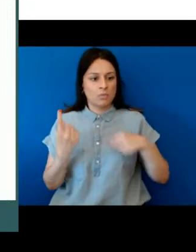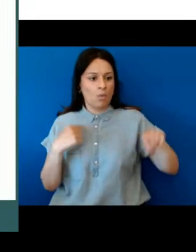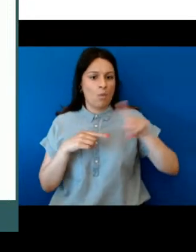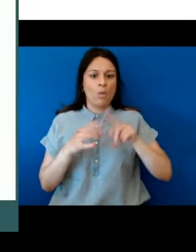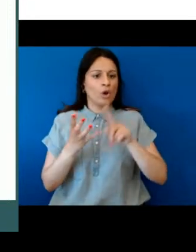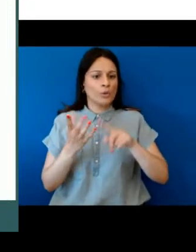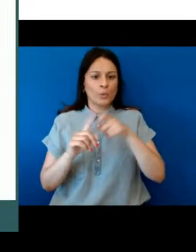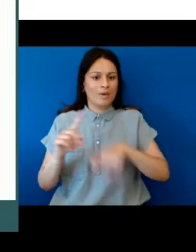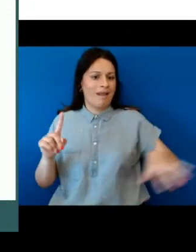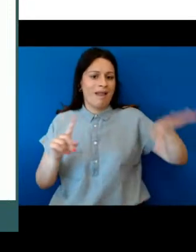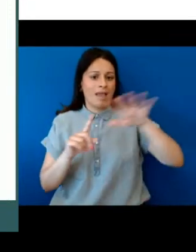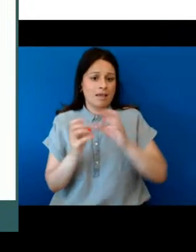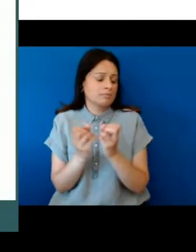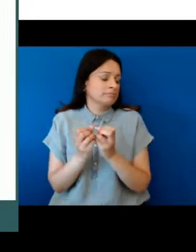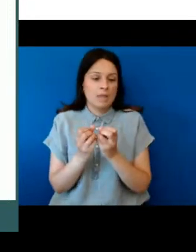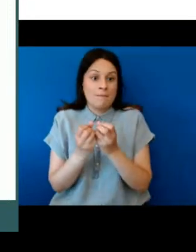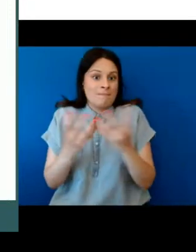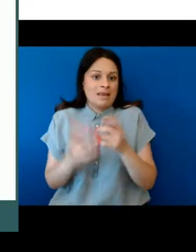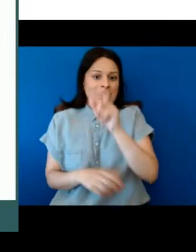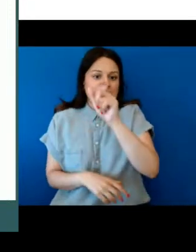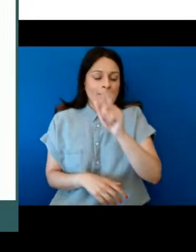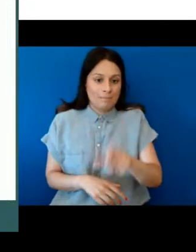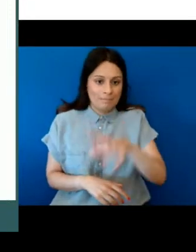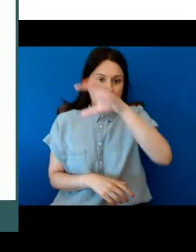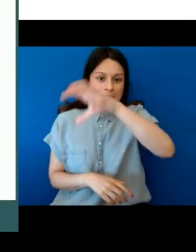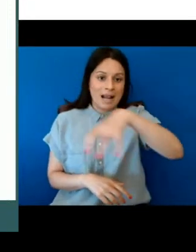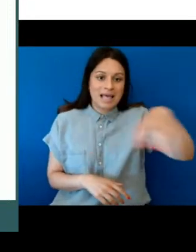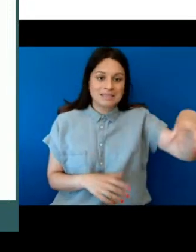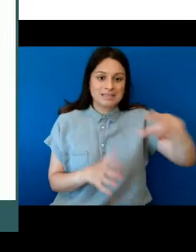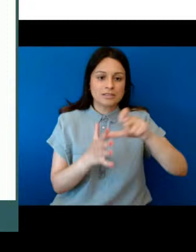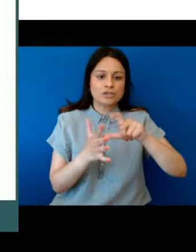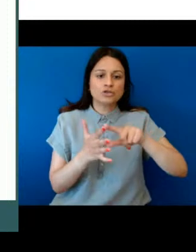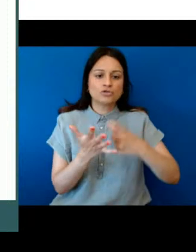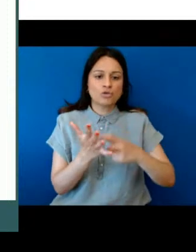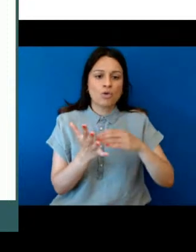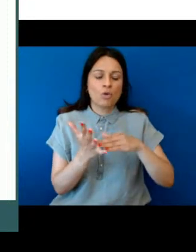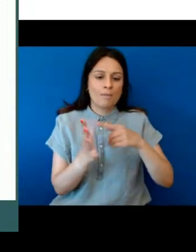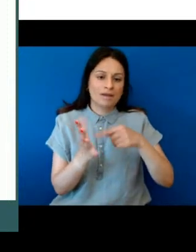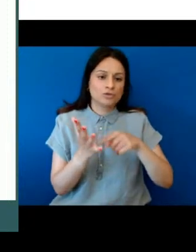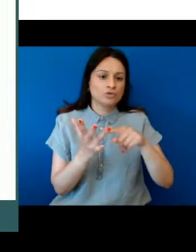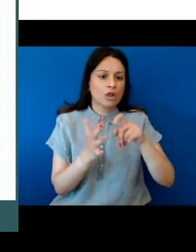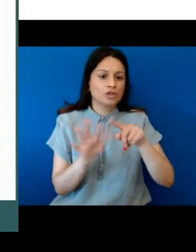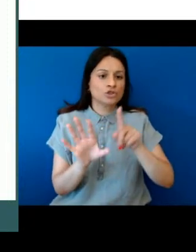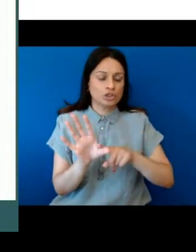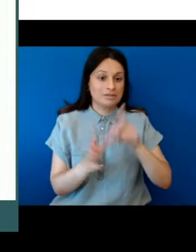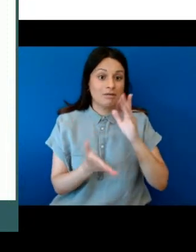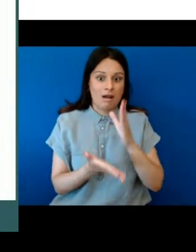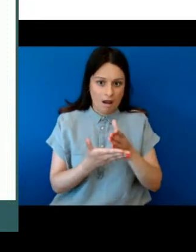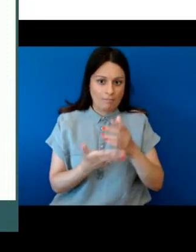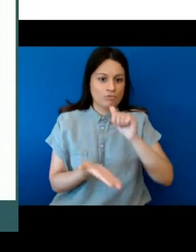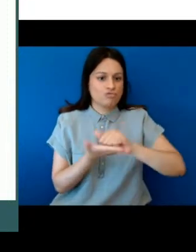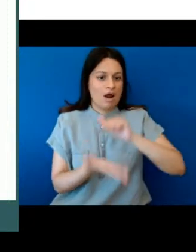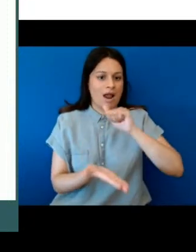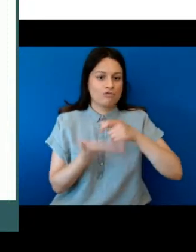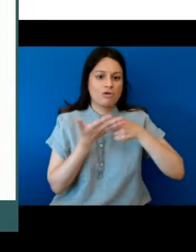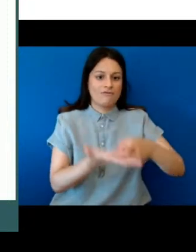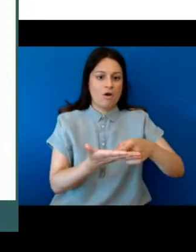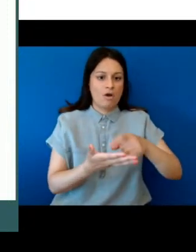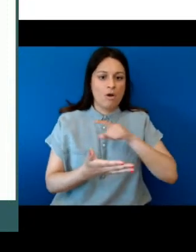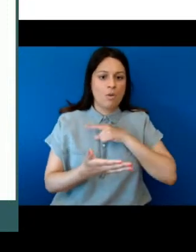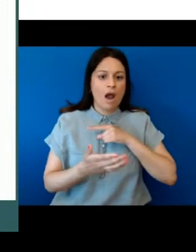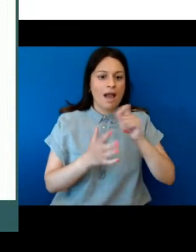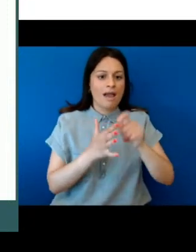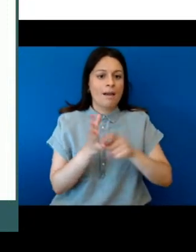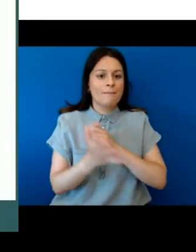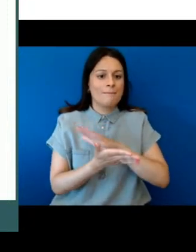in the UK, dermatology would be the correct referral route, because then in this scenario, you're thinking of patch testing.